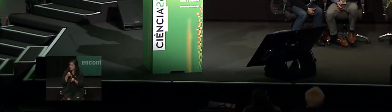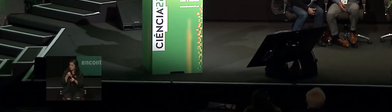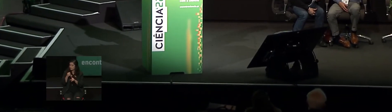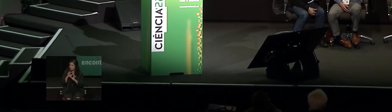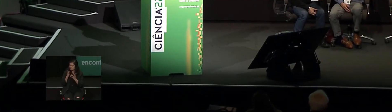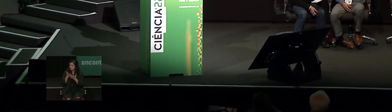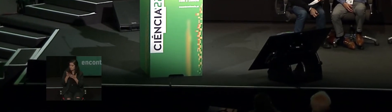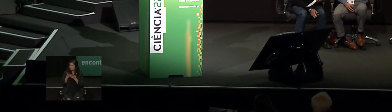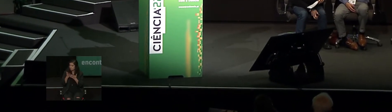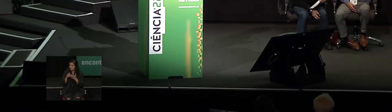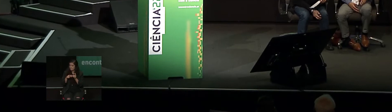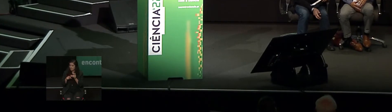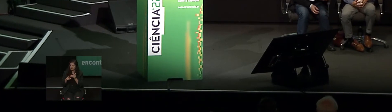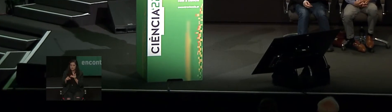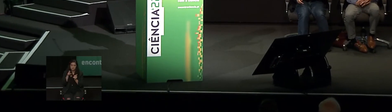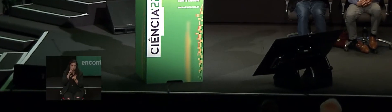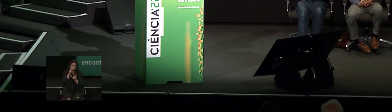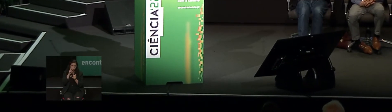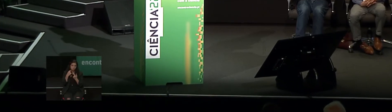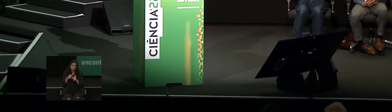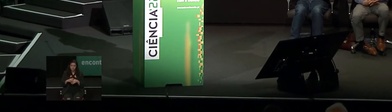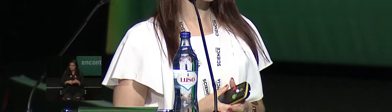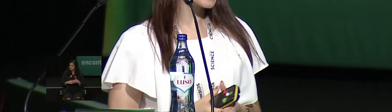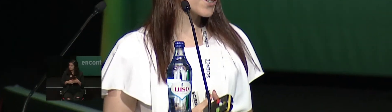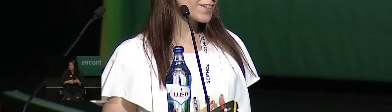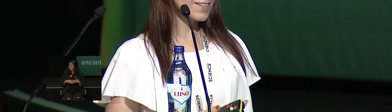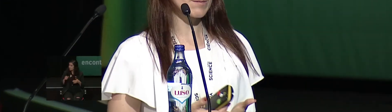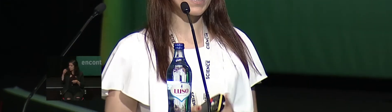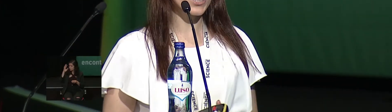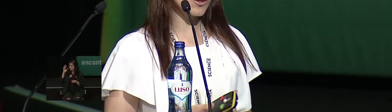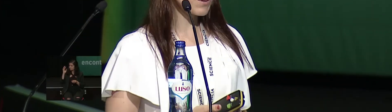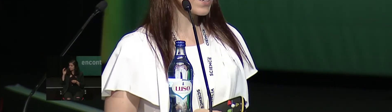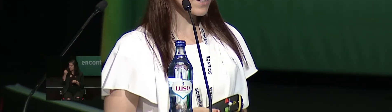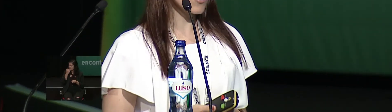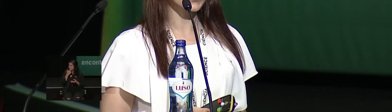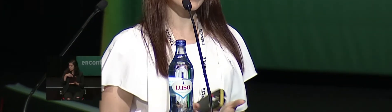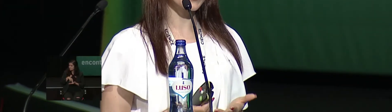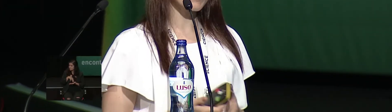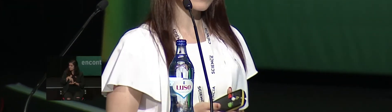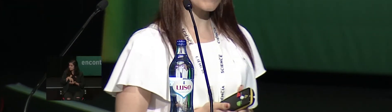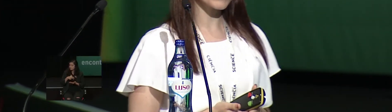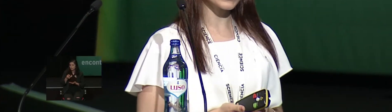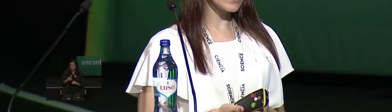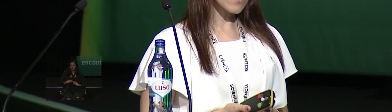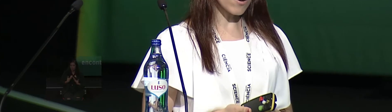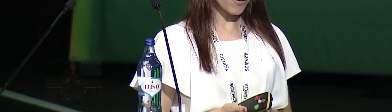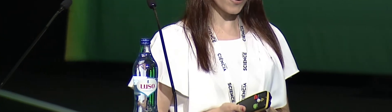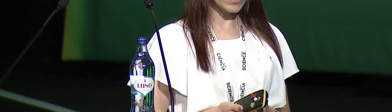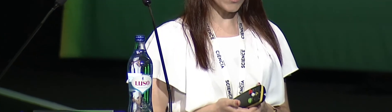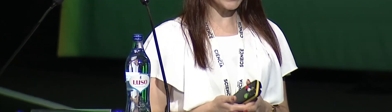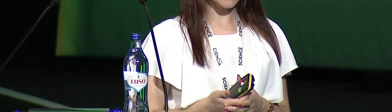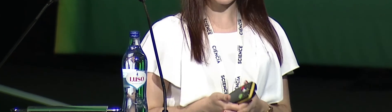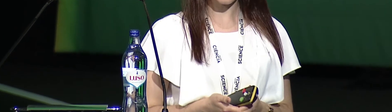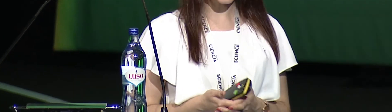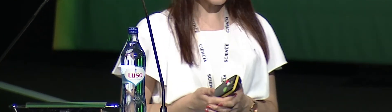paradigma das bactérias multiresistentes. Obrigada. Good afternoon. It is a pleasure to be here to share a little bit about